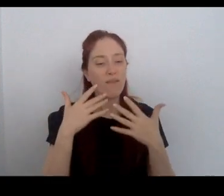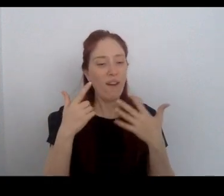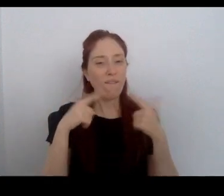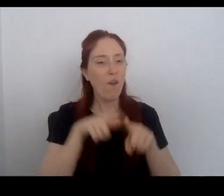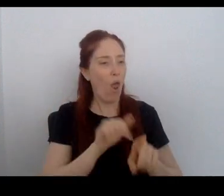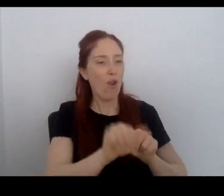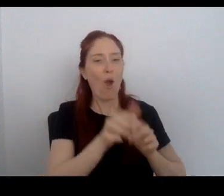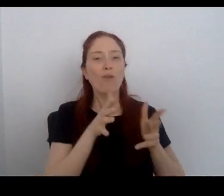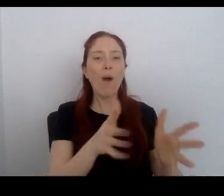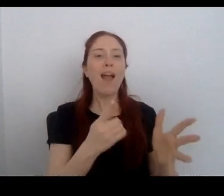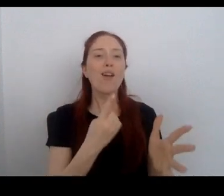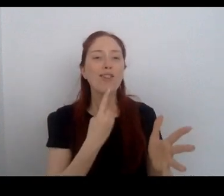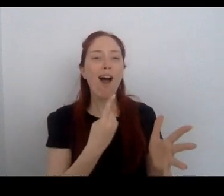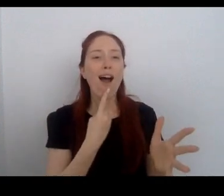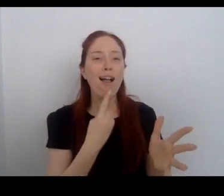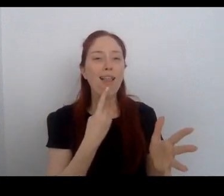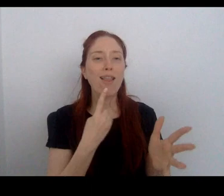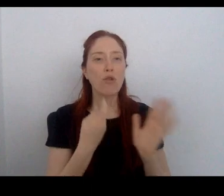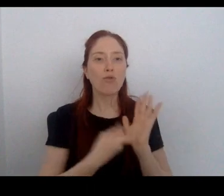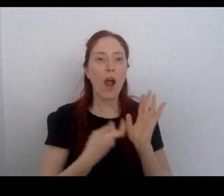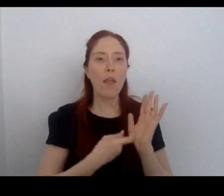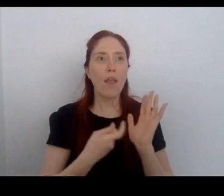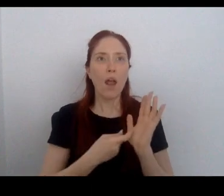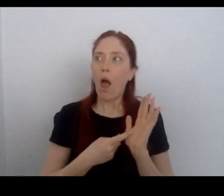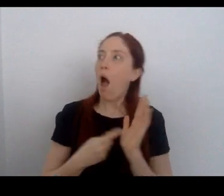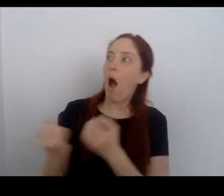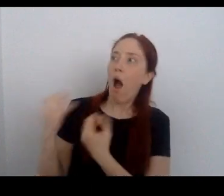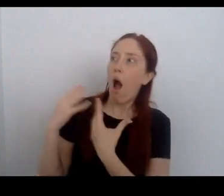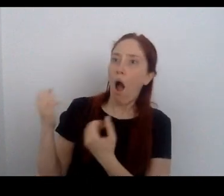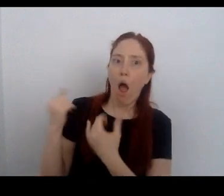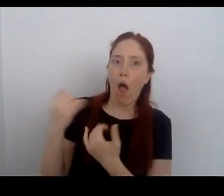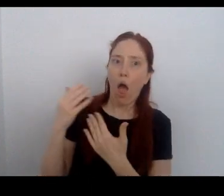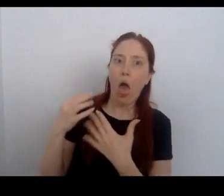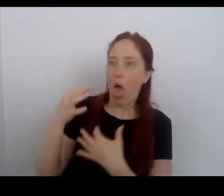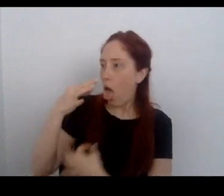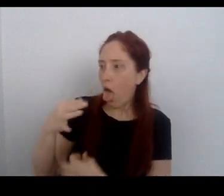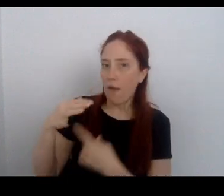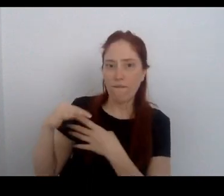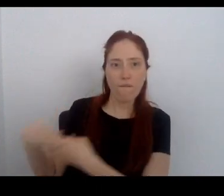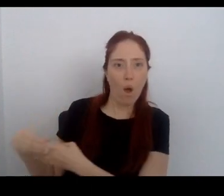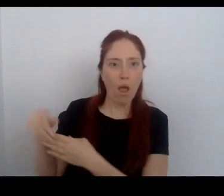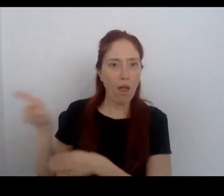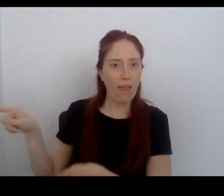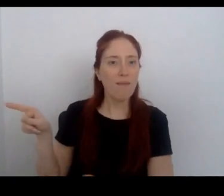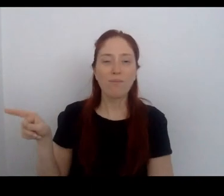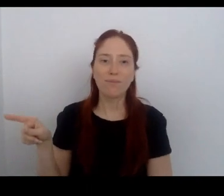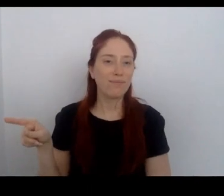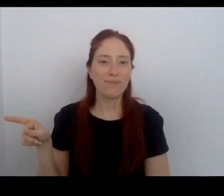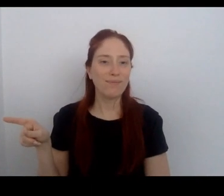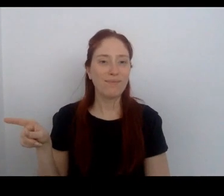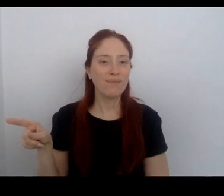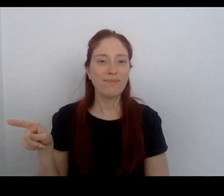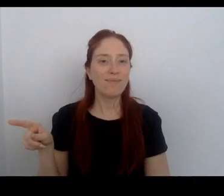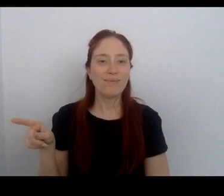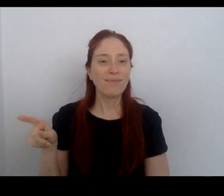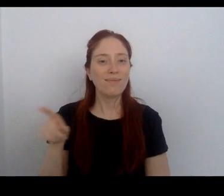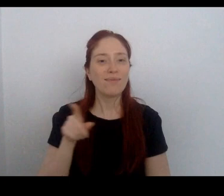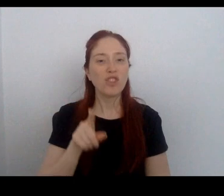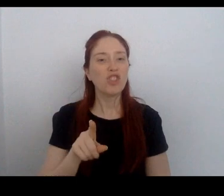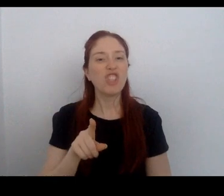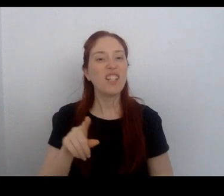you know, her own approach to drawing, to painting, to seeing the world without, you know, too